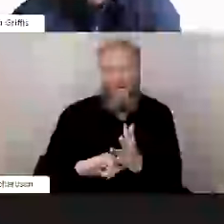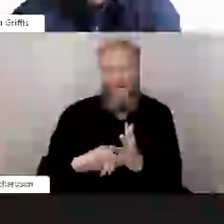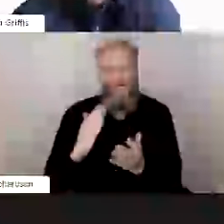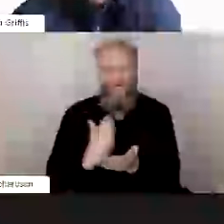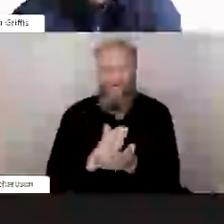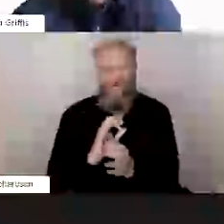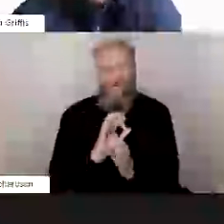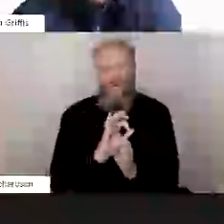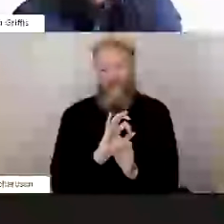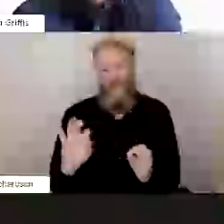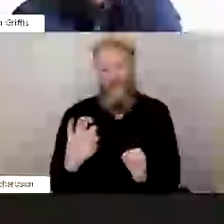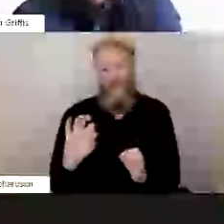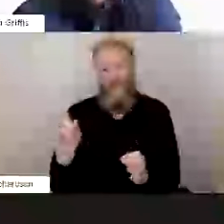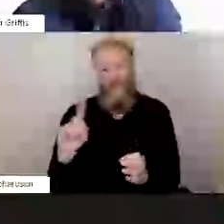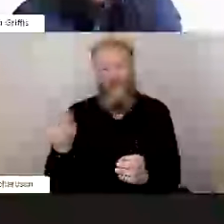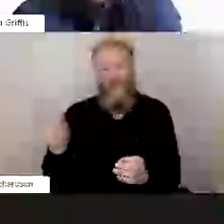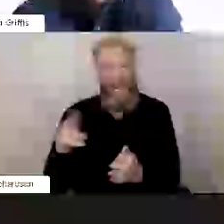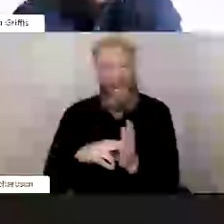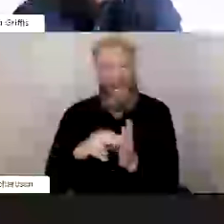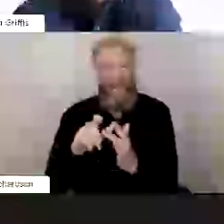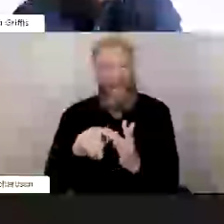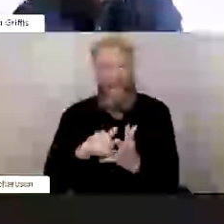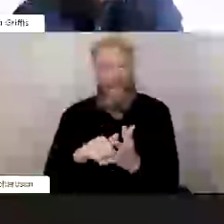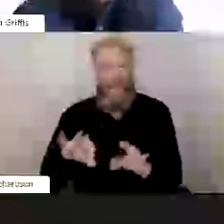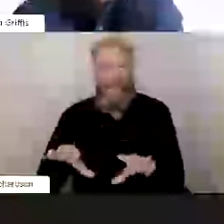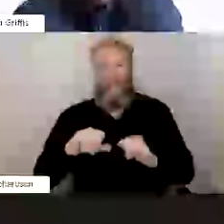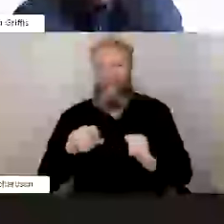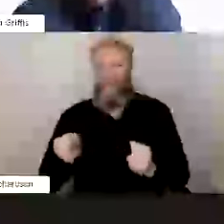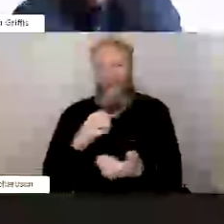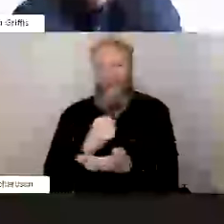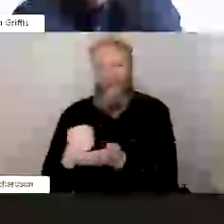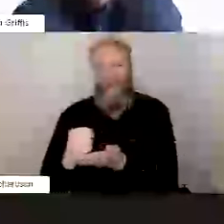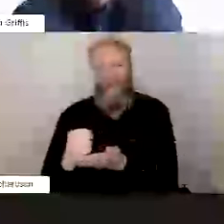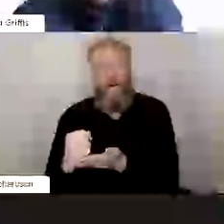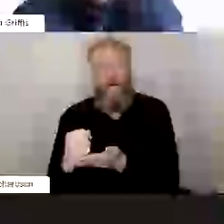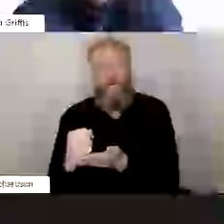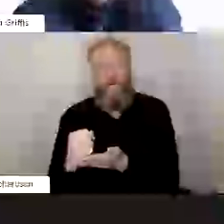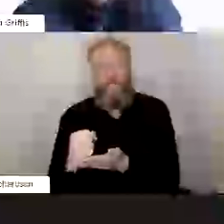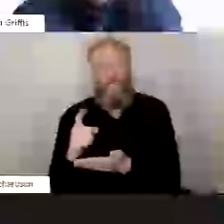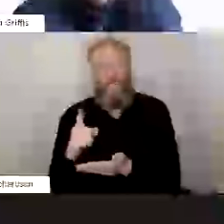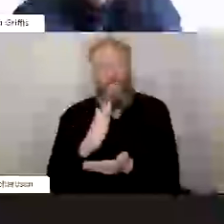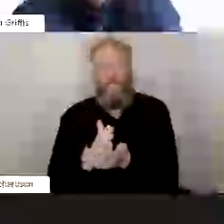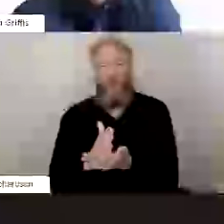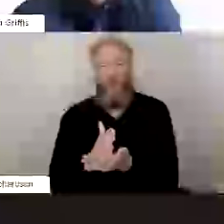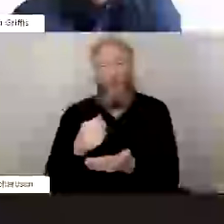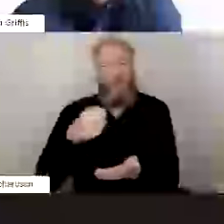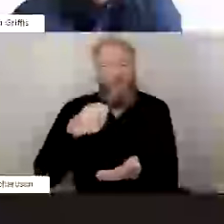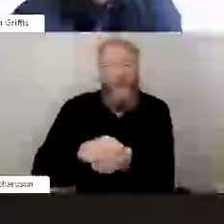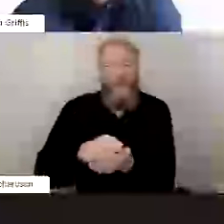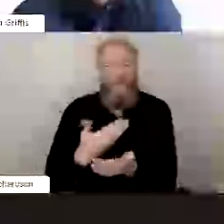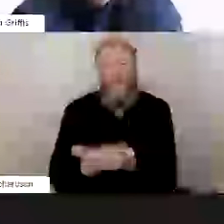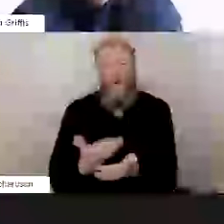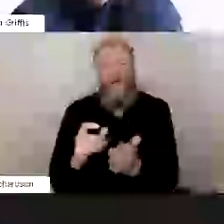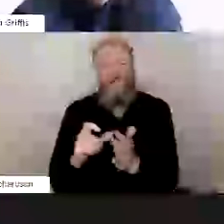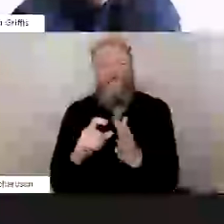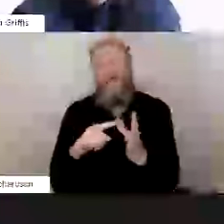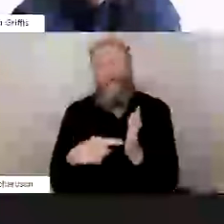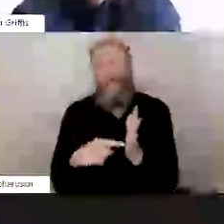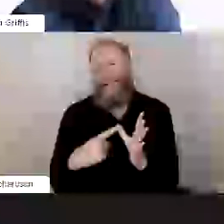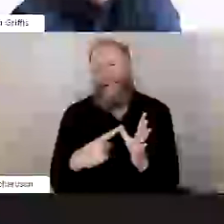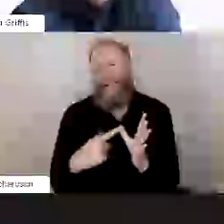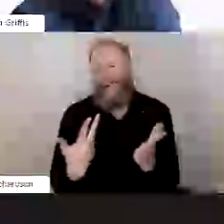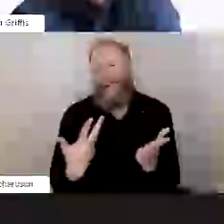the NDIS would acknowledge or wants to acknowledge, but that's based on the data. So we're